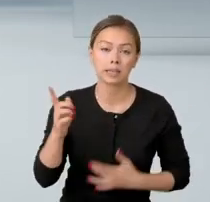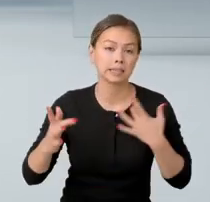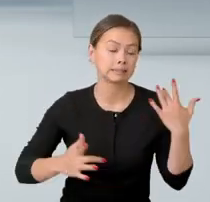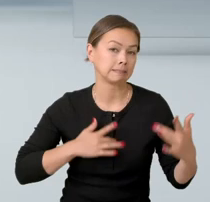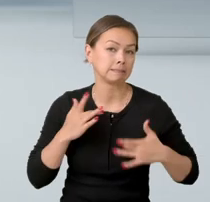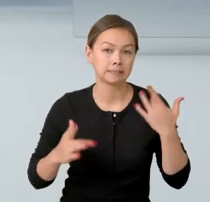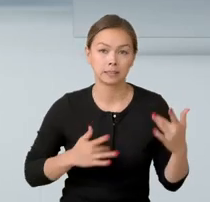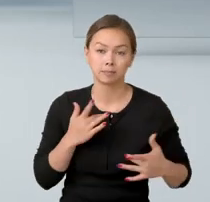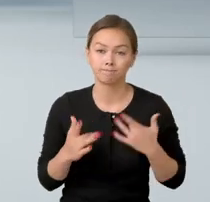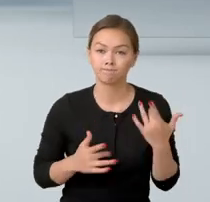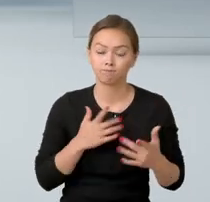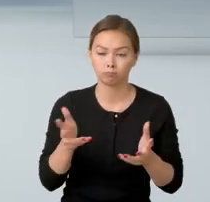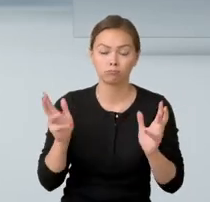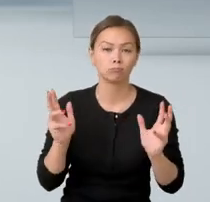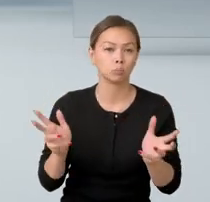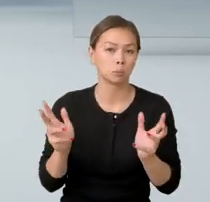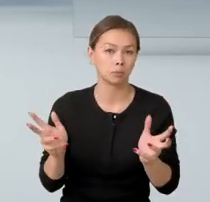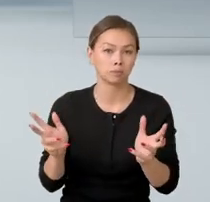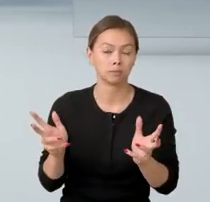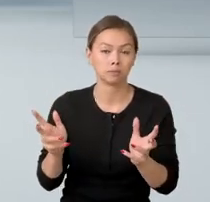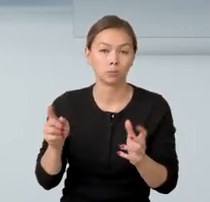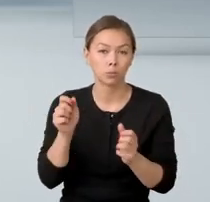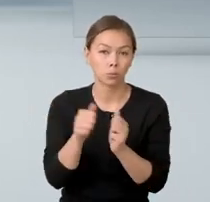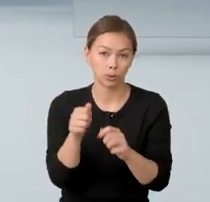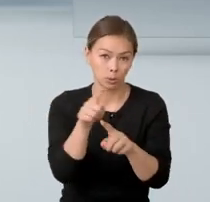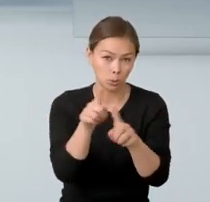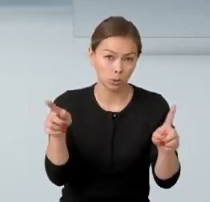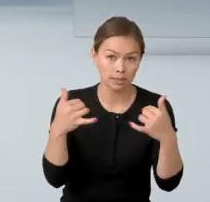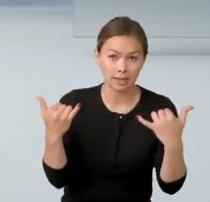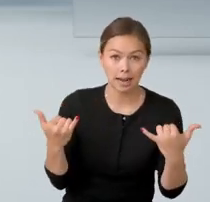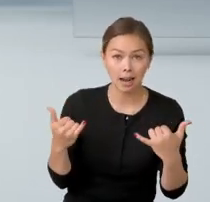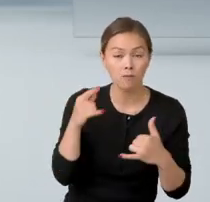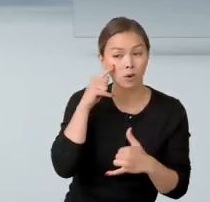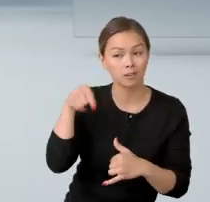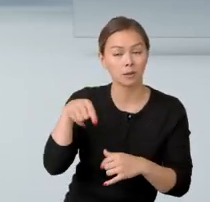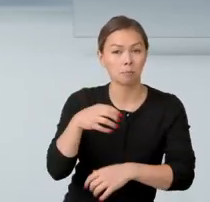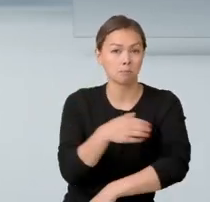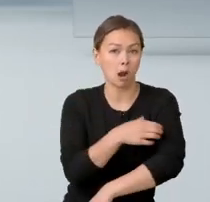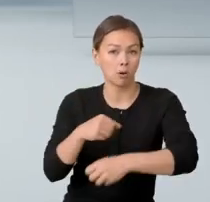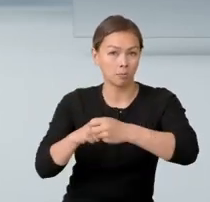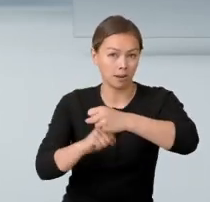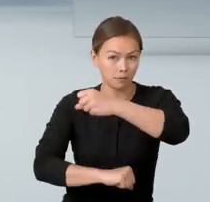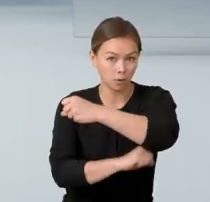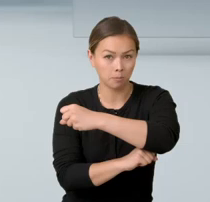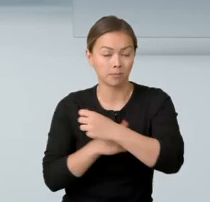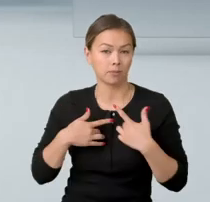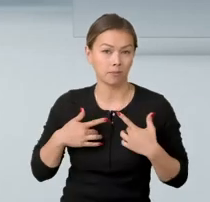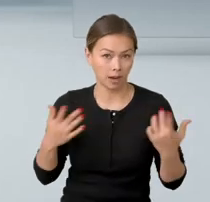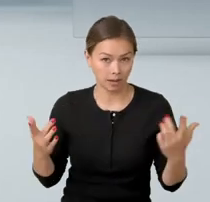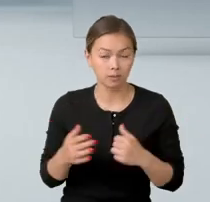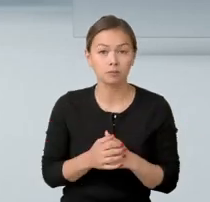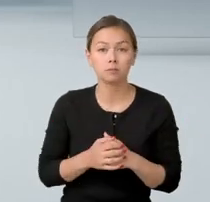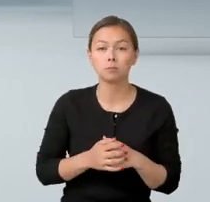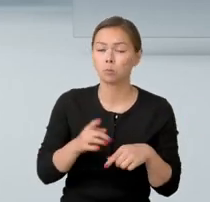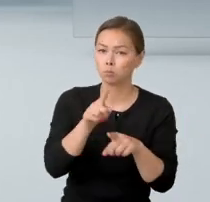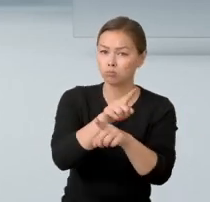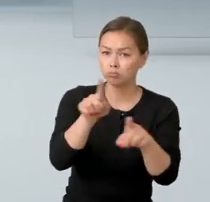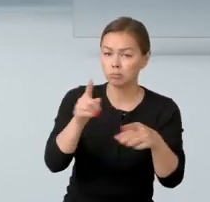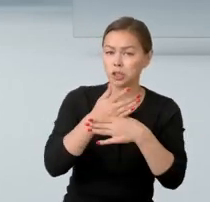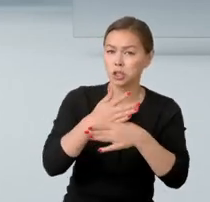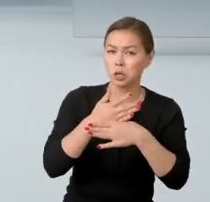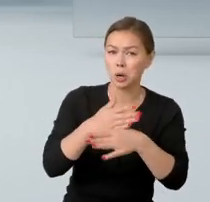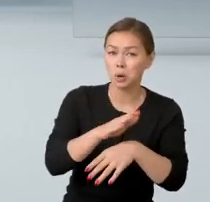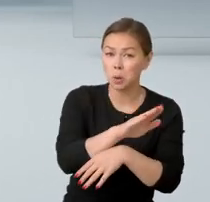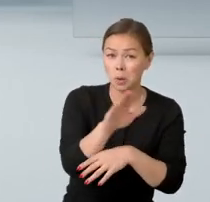it's a great pleasure for me and Alpha people to have you in our Power Platform event today we share our experience